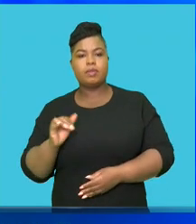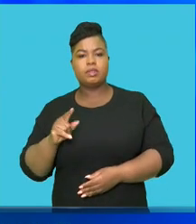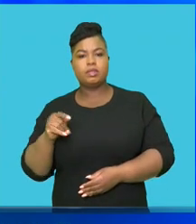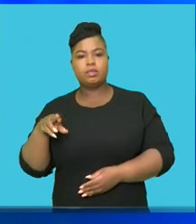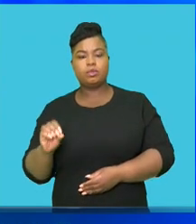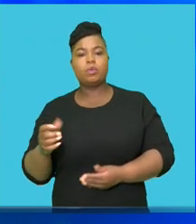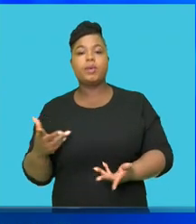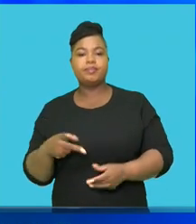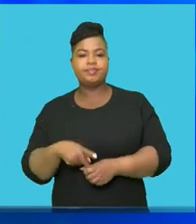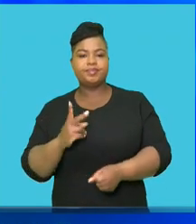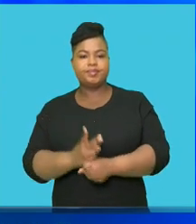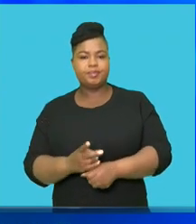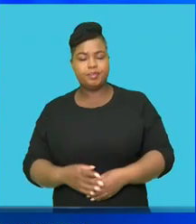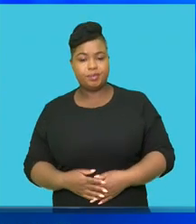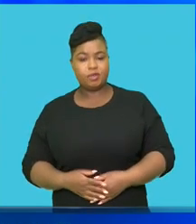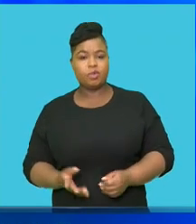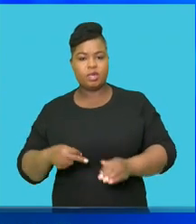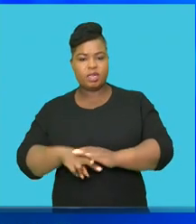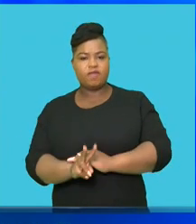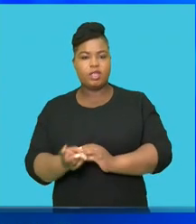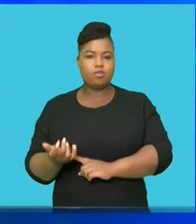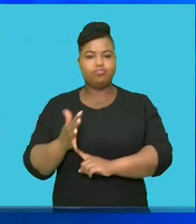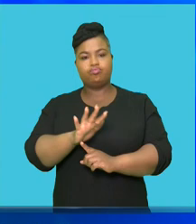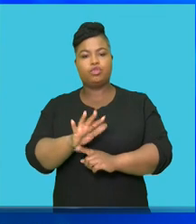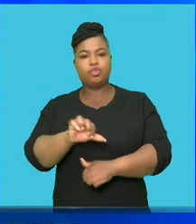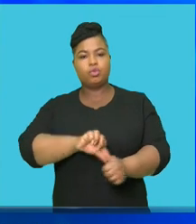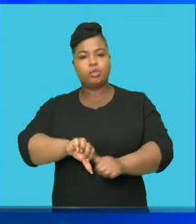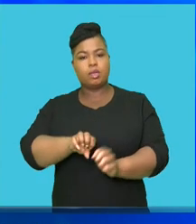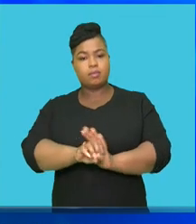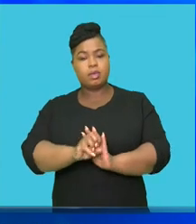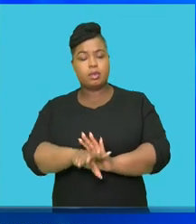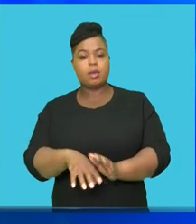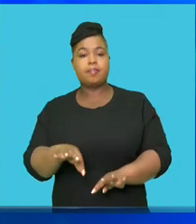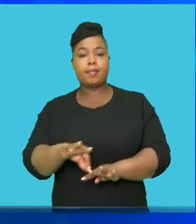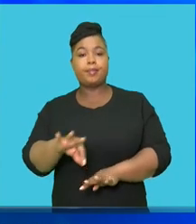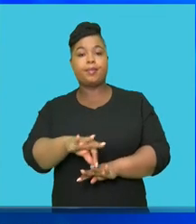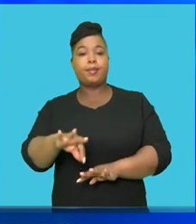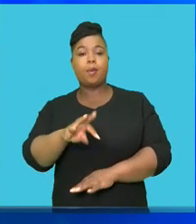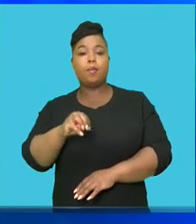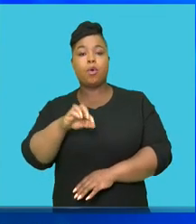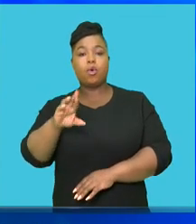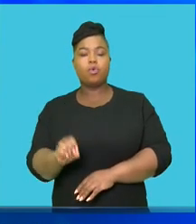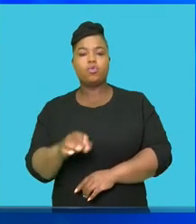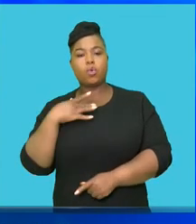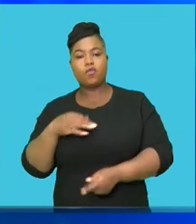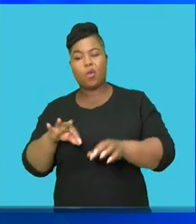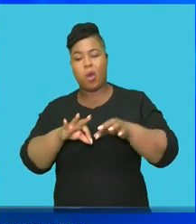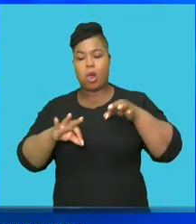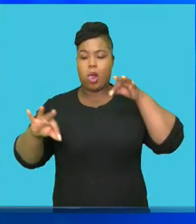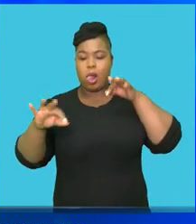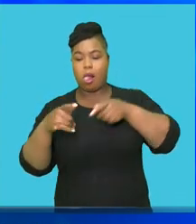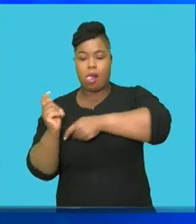school ekashla hong kumfana kisa uchigeleza kumakonga onumabliluano umporo ubone epete opushu ababini